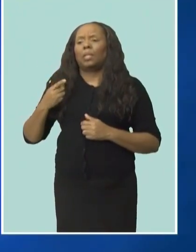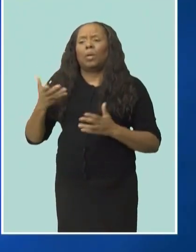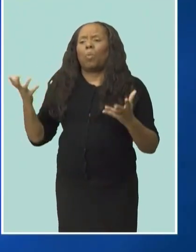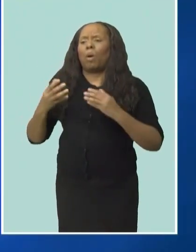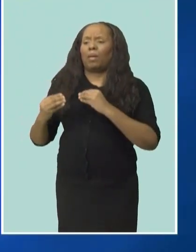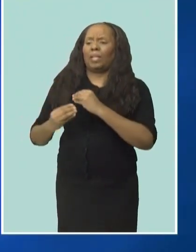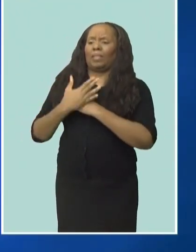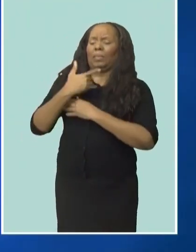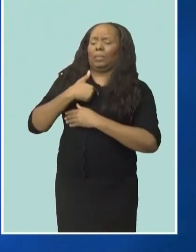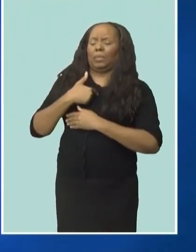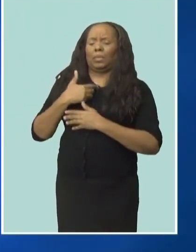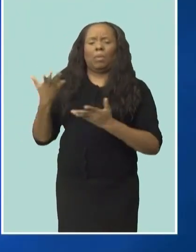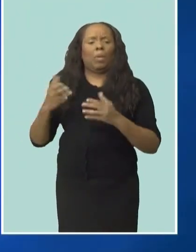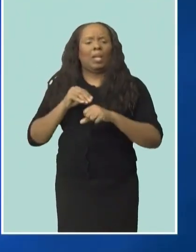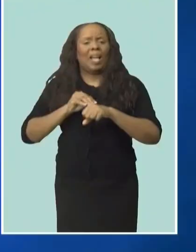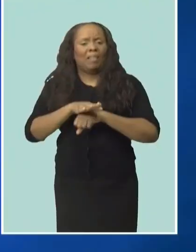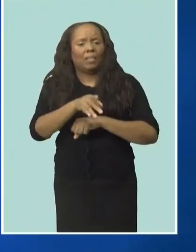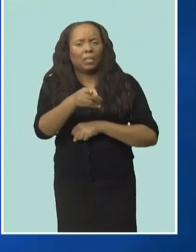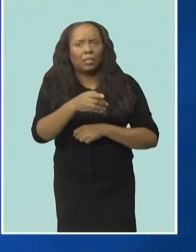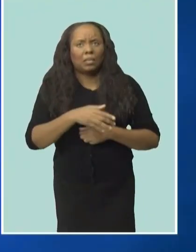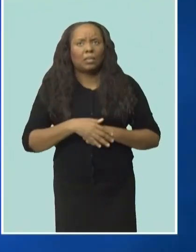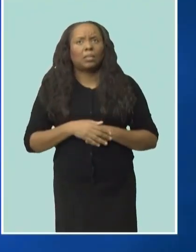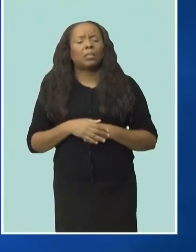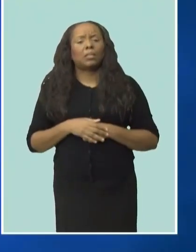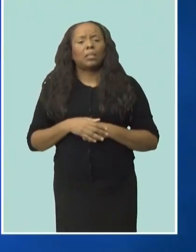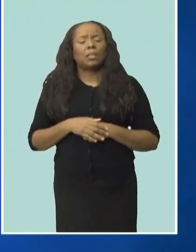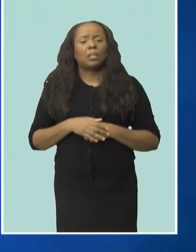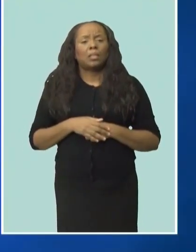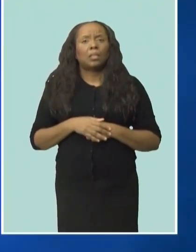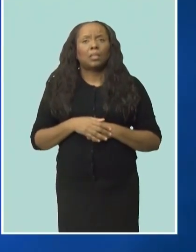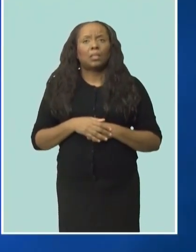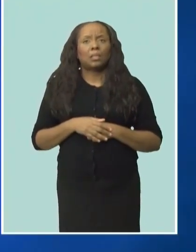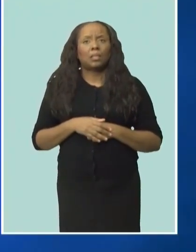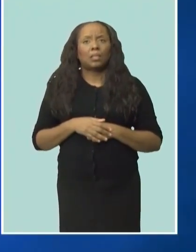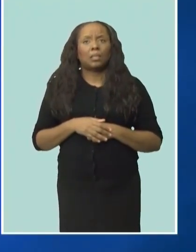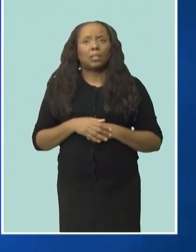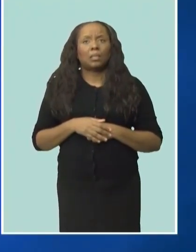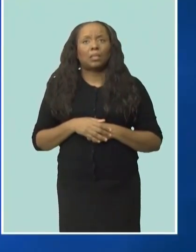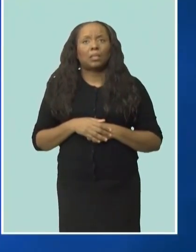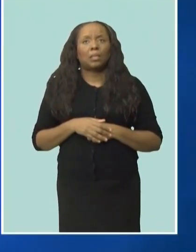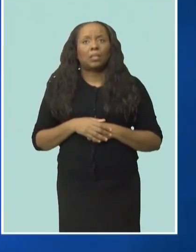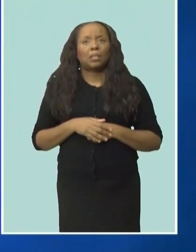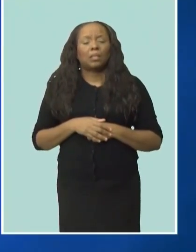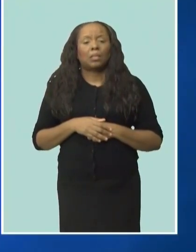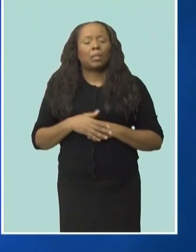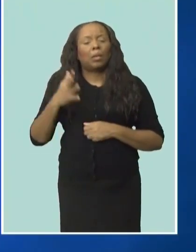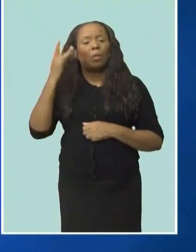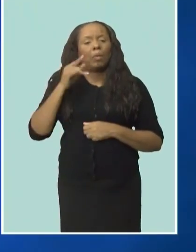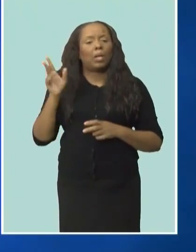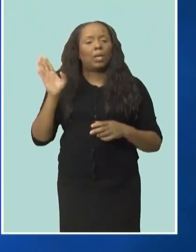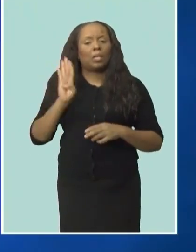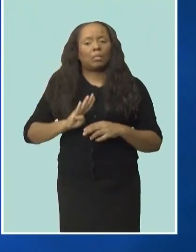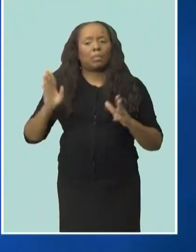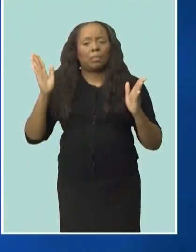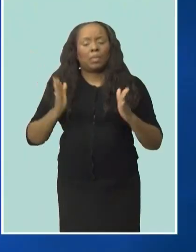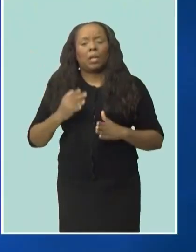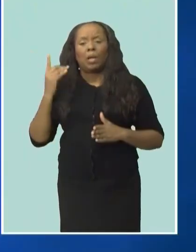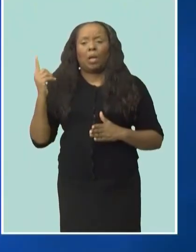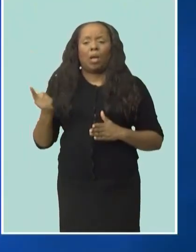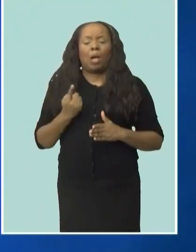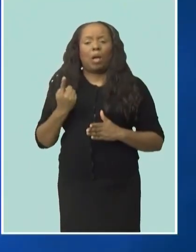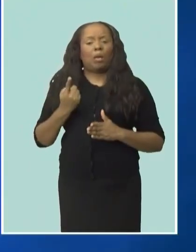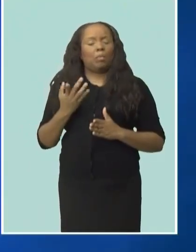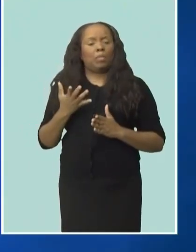making the point, why do we go into a room and Bajans typically sit at the back? It's the first thing we need